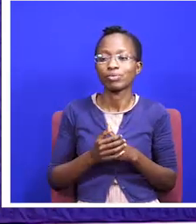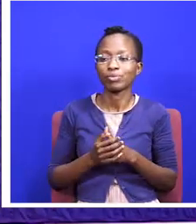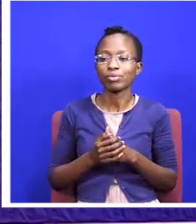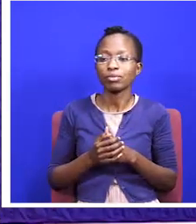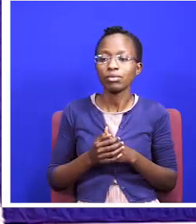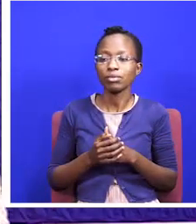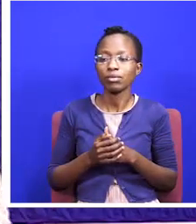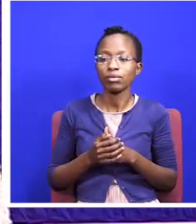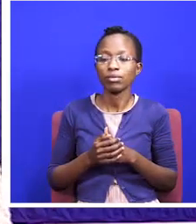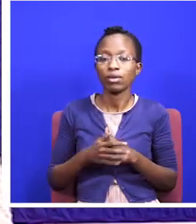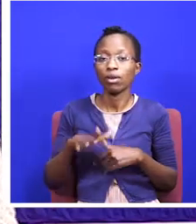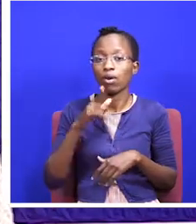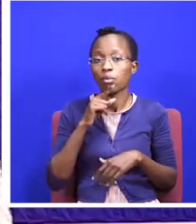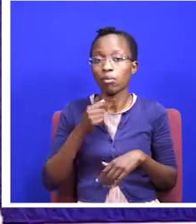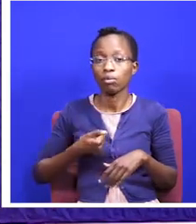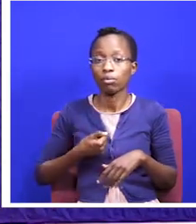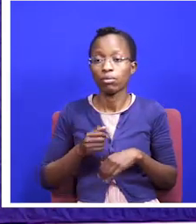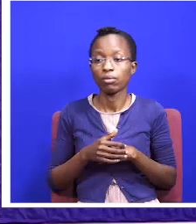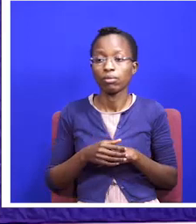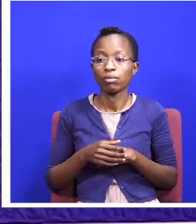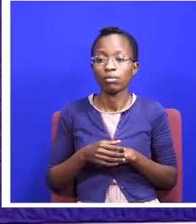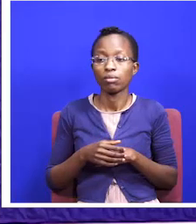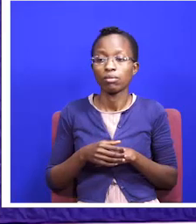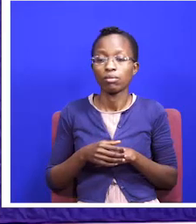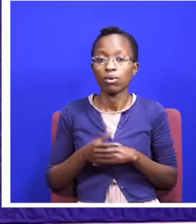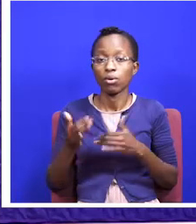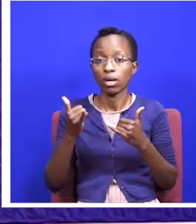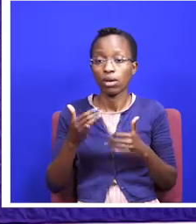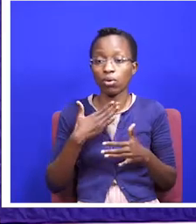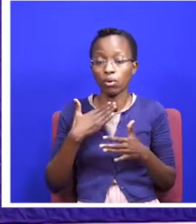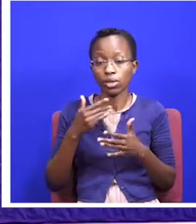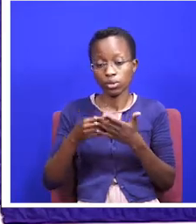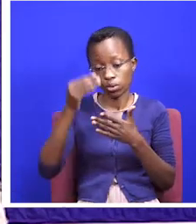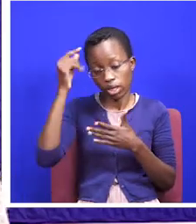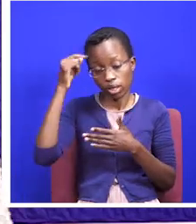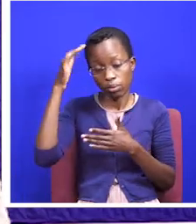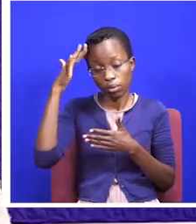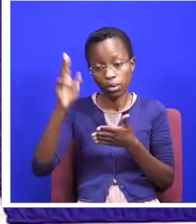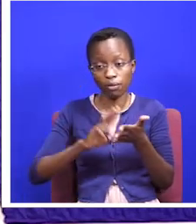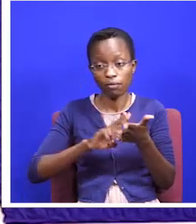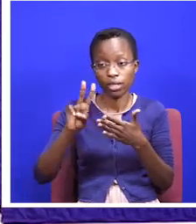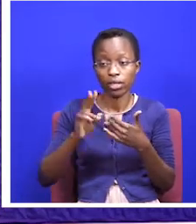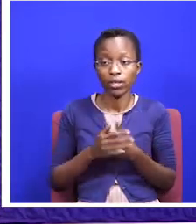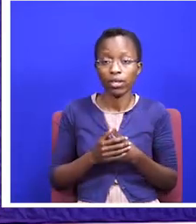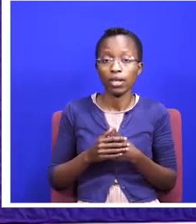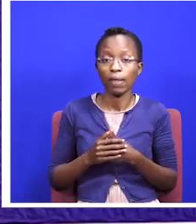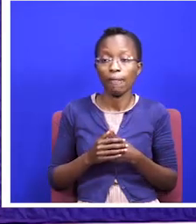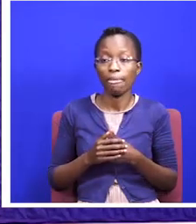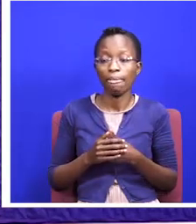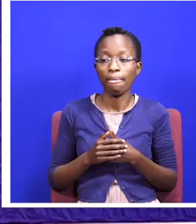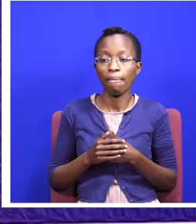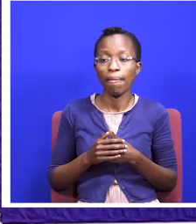of God. Great. Now, boys and girls, we are going to learn our memory